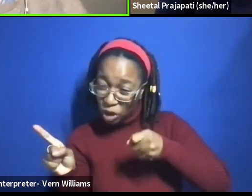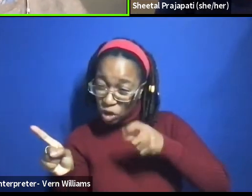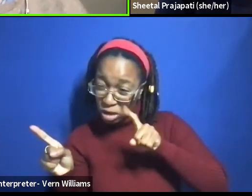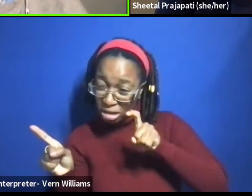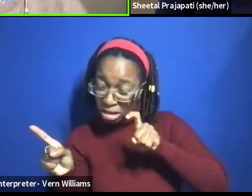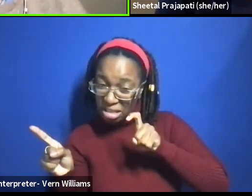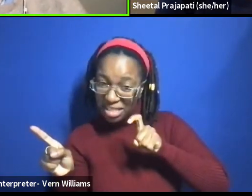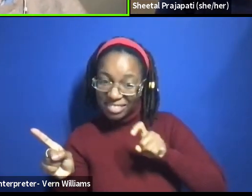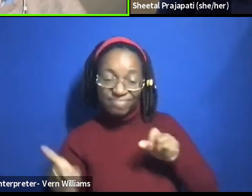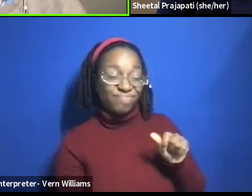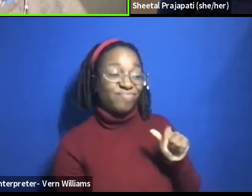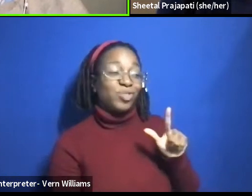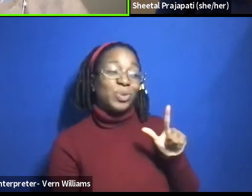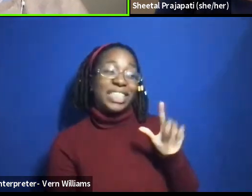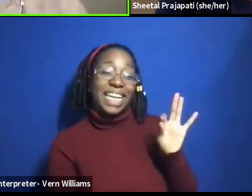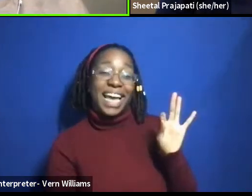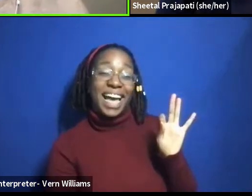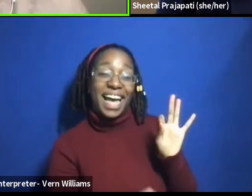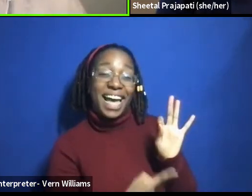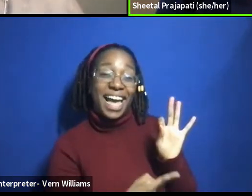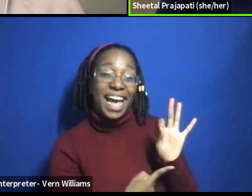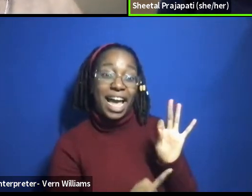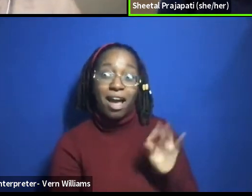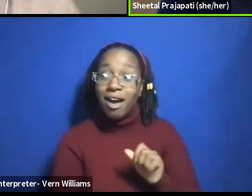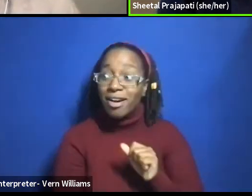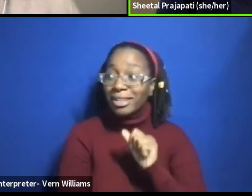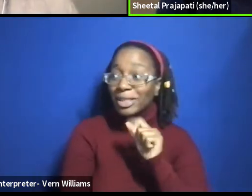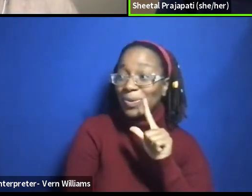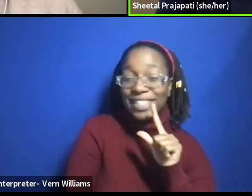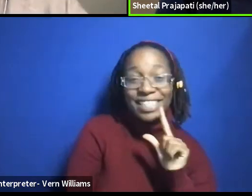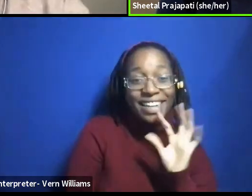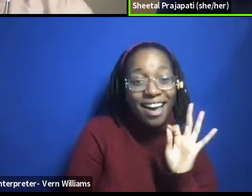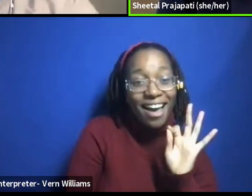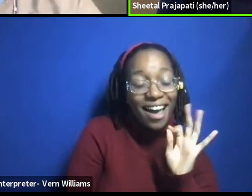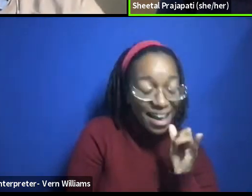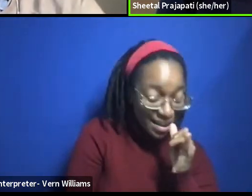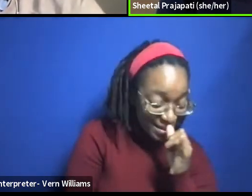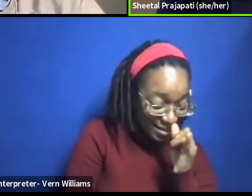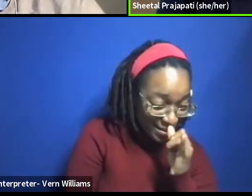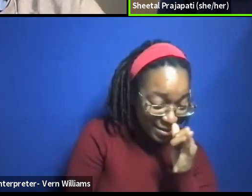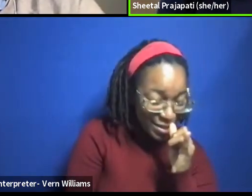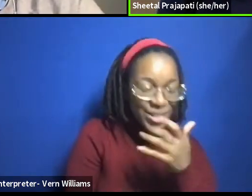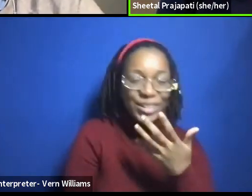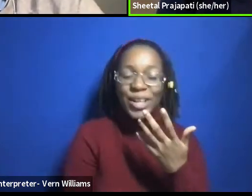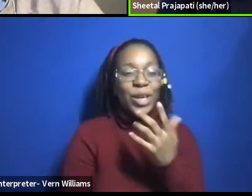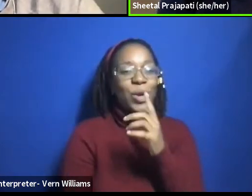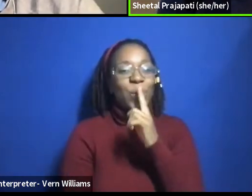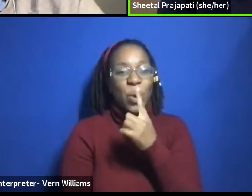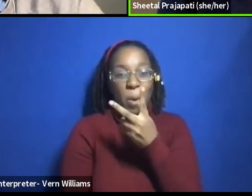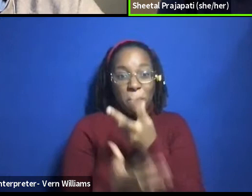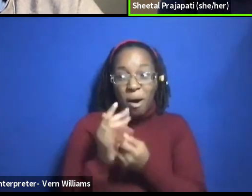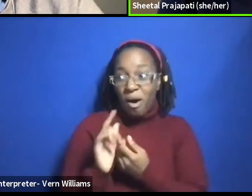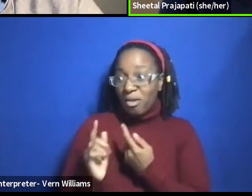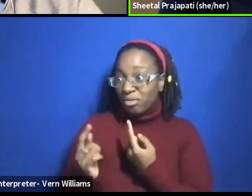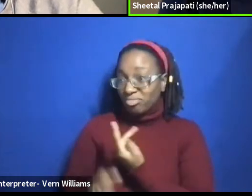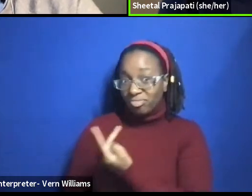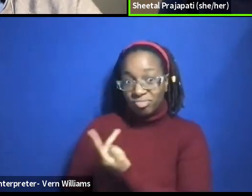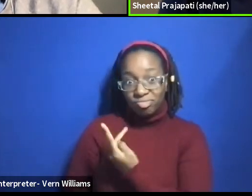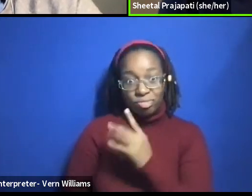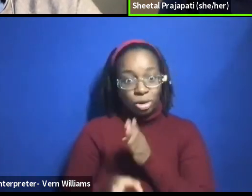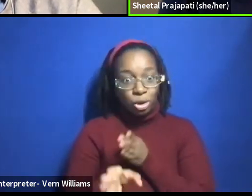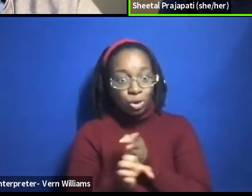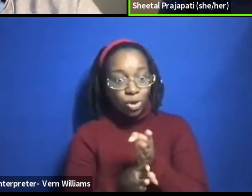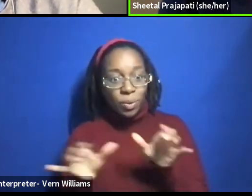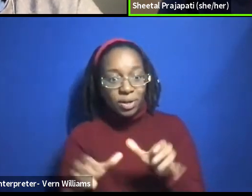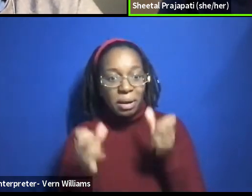29. Right, so even throughout both of our careers, we've always done many